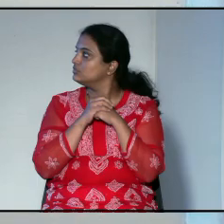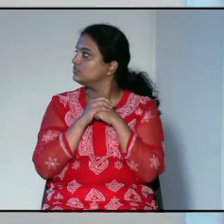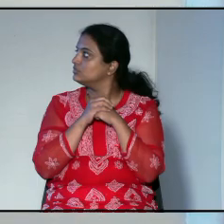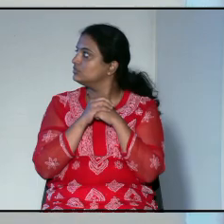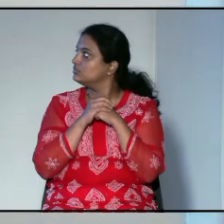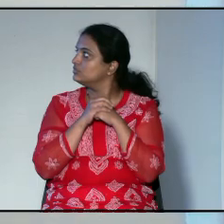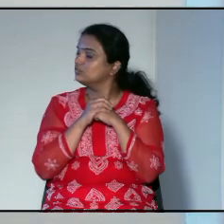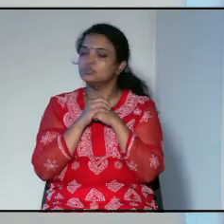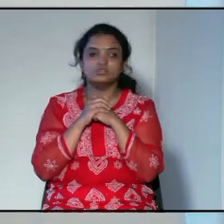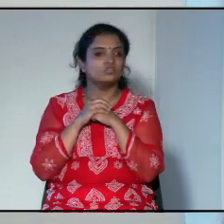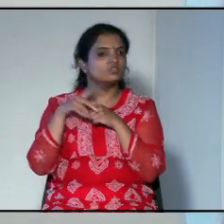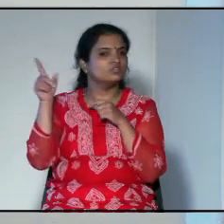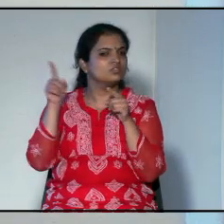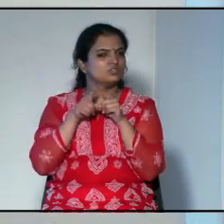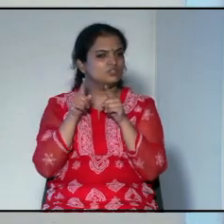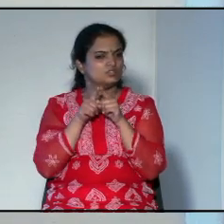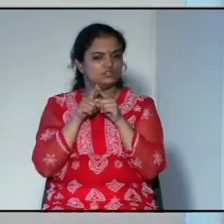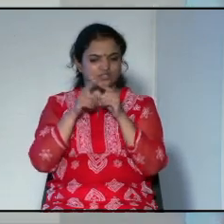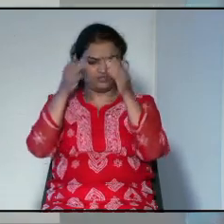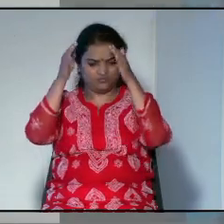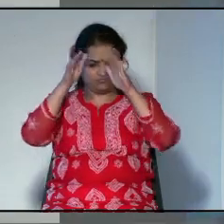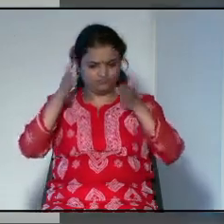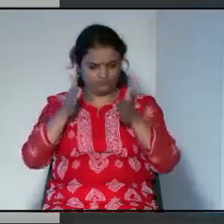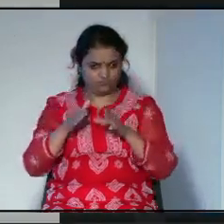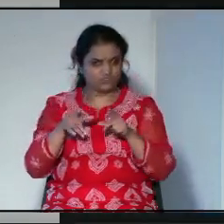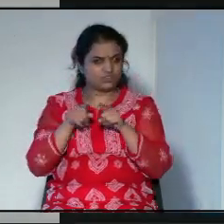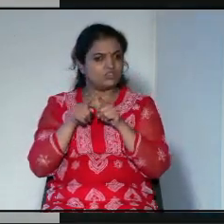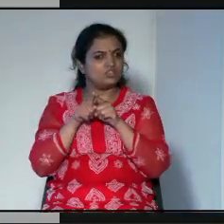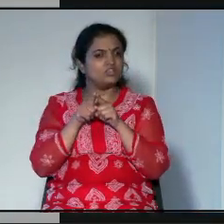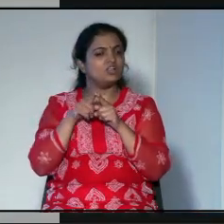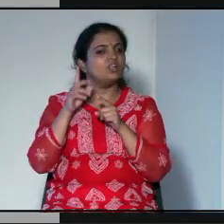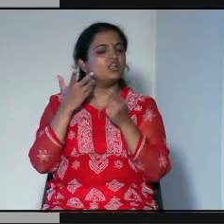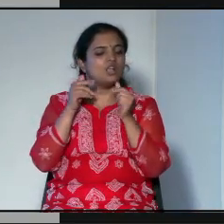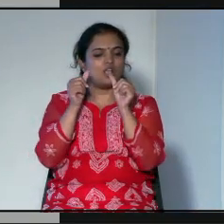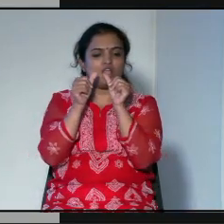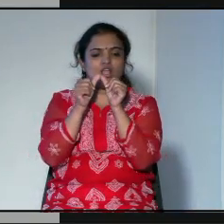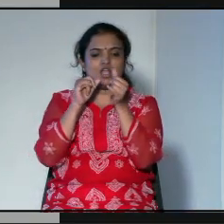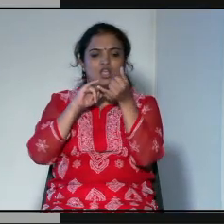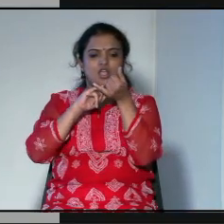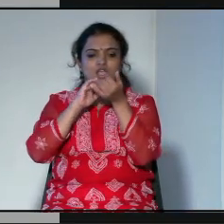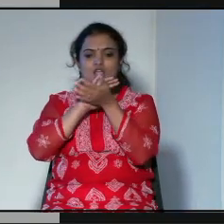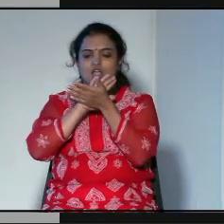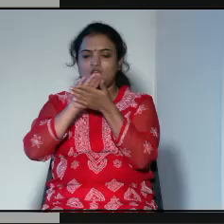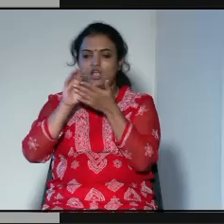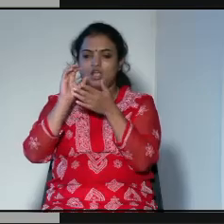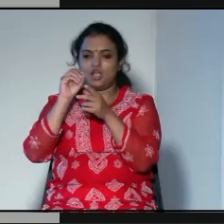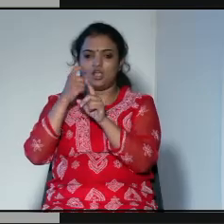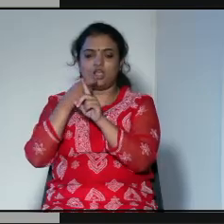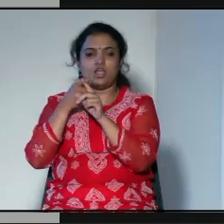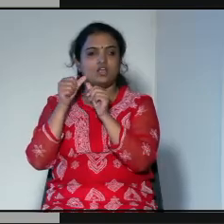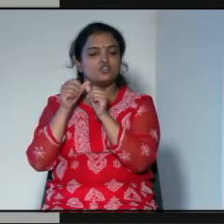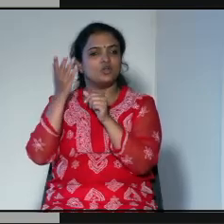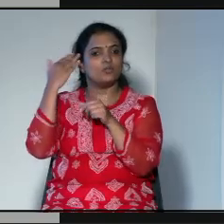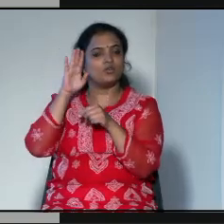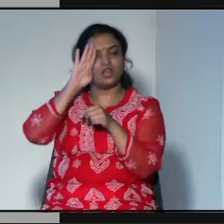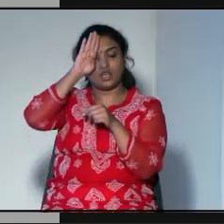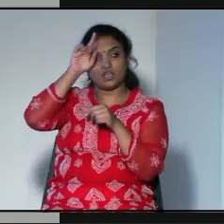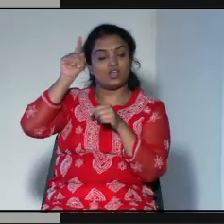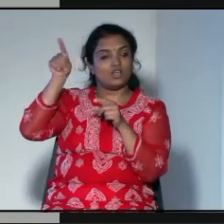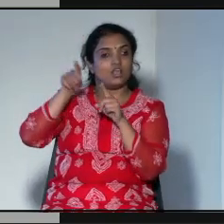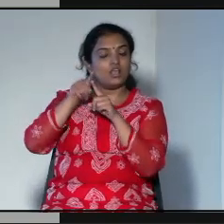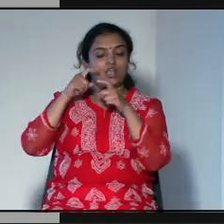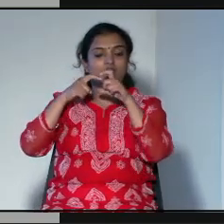her monumental elegiac figure of Emperor Ashoka at Kalinga, relinquishing war, laying down